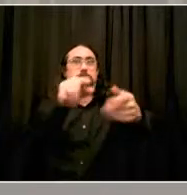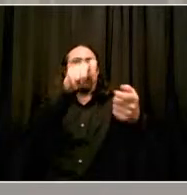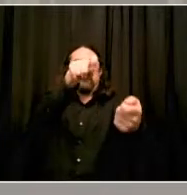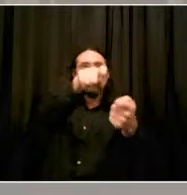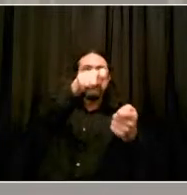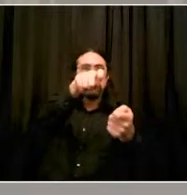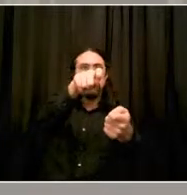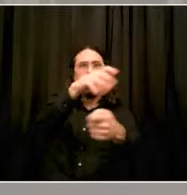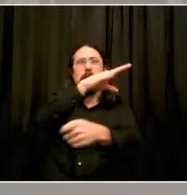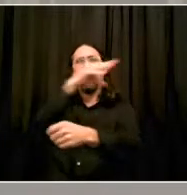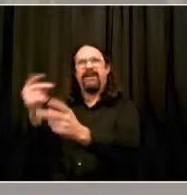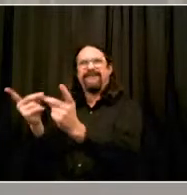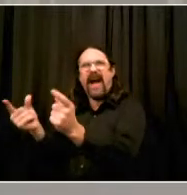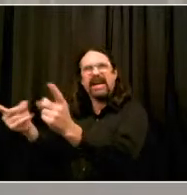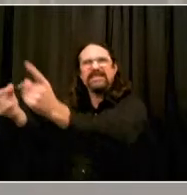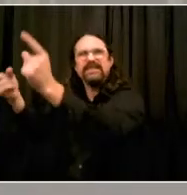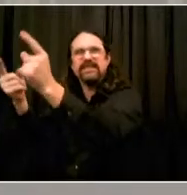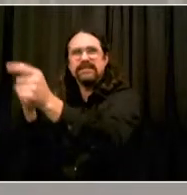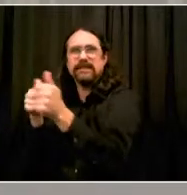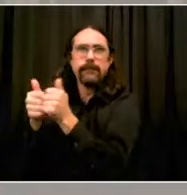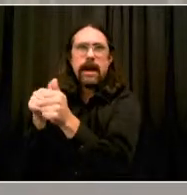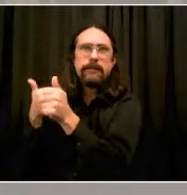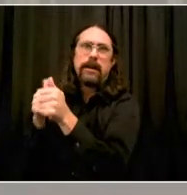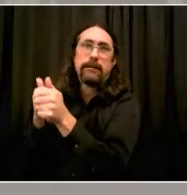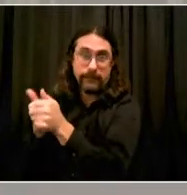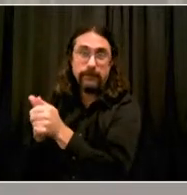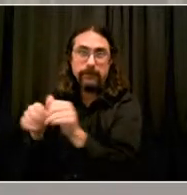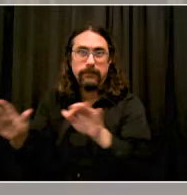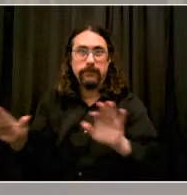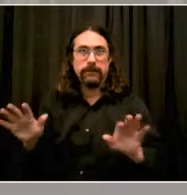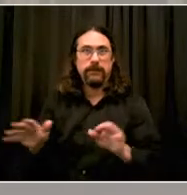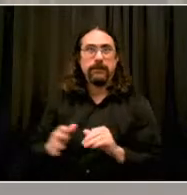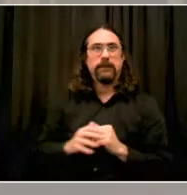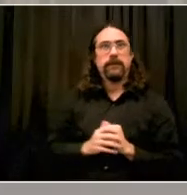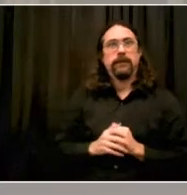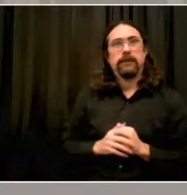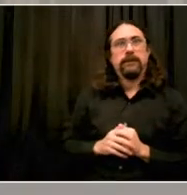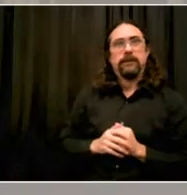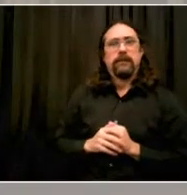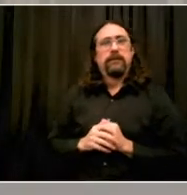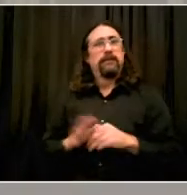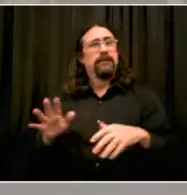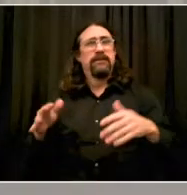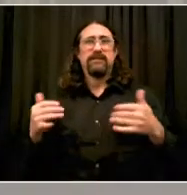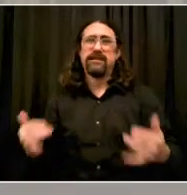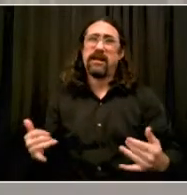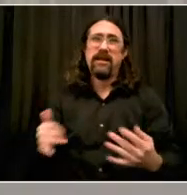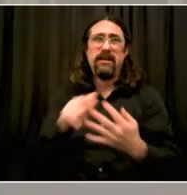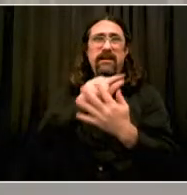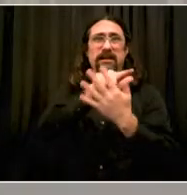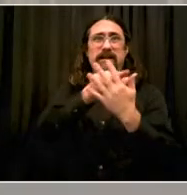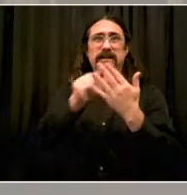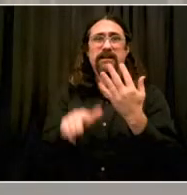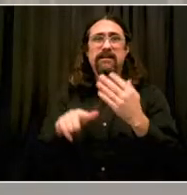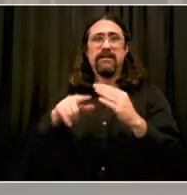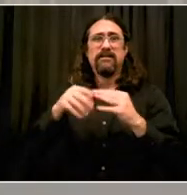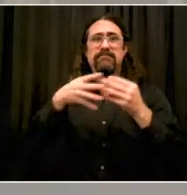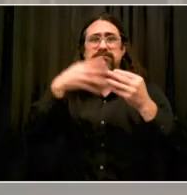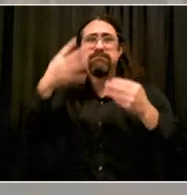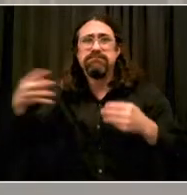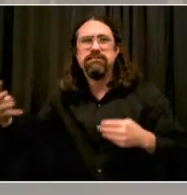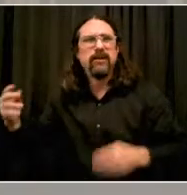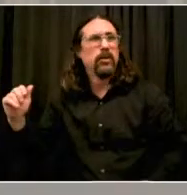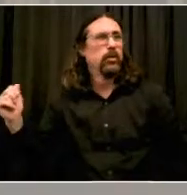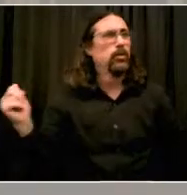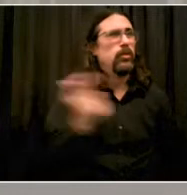test positivity and with cases as well, which really demands all of us to redouble our efforts so that